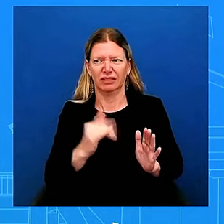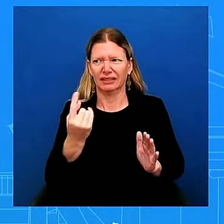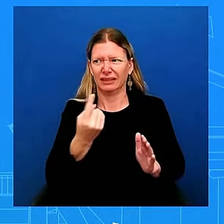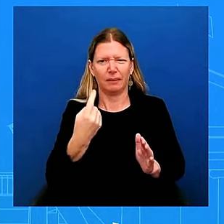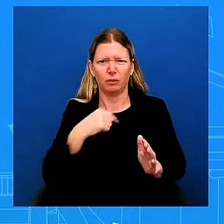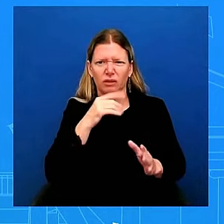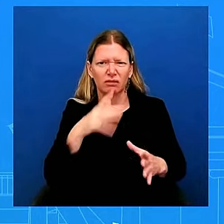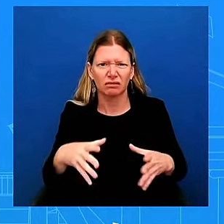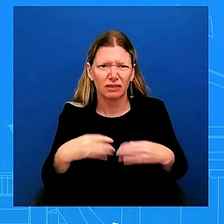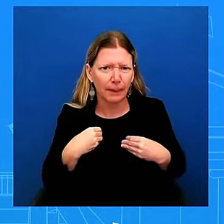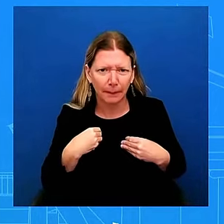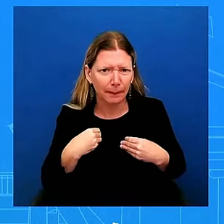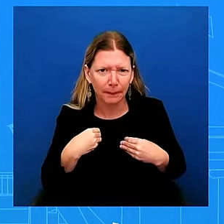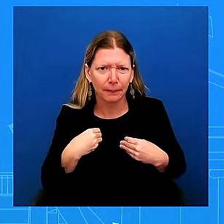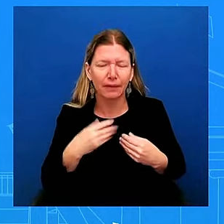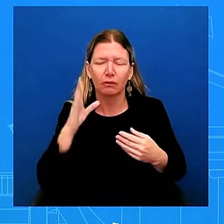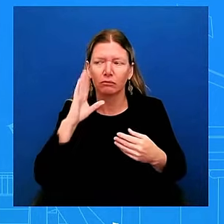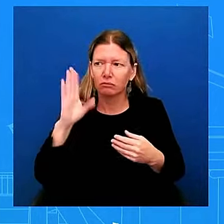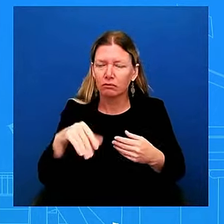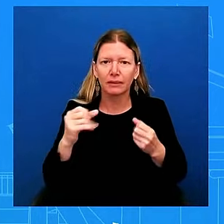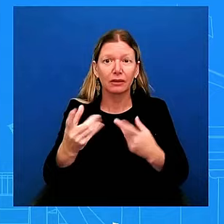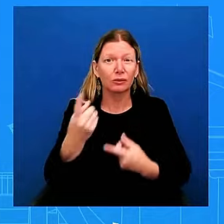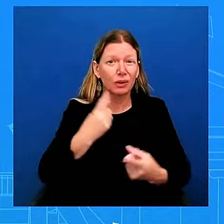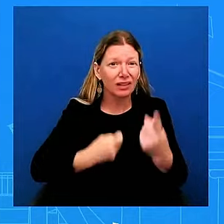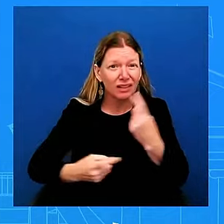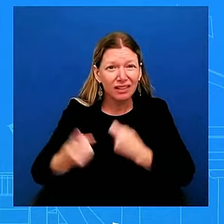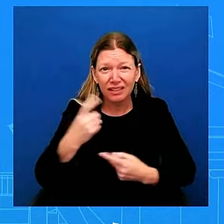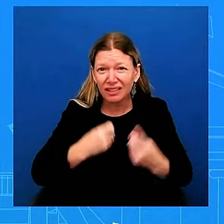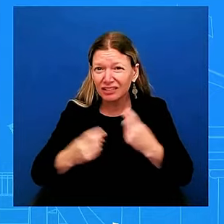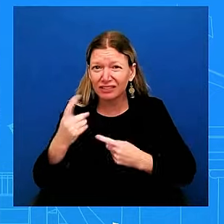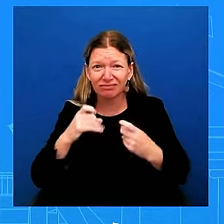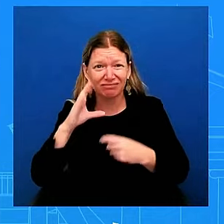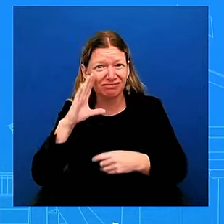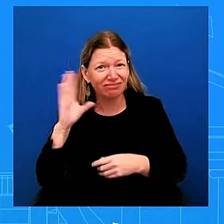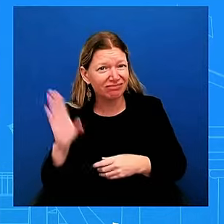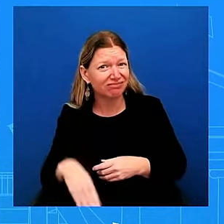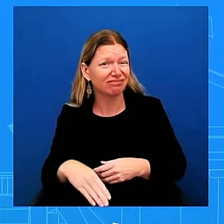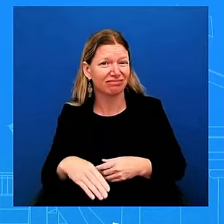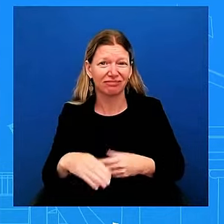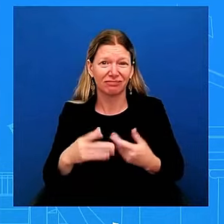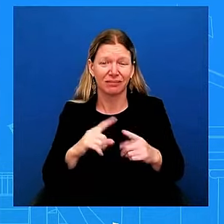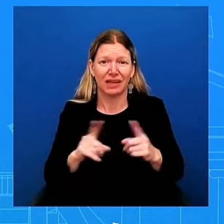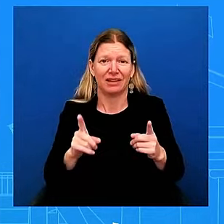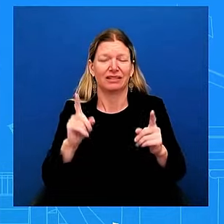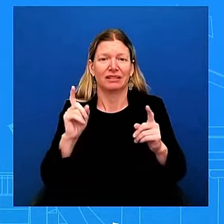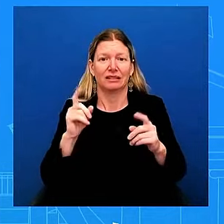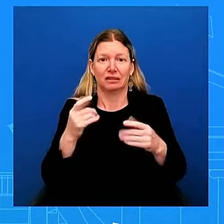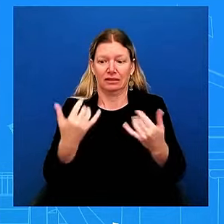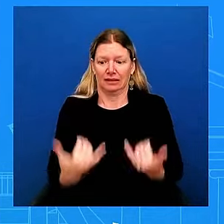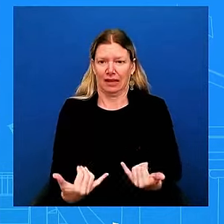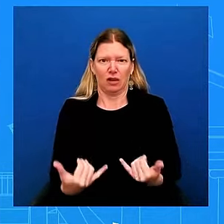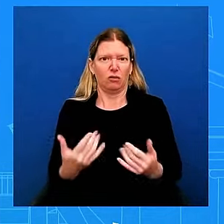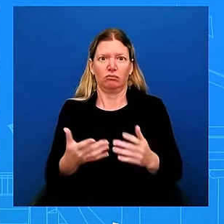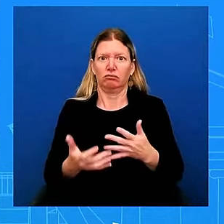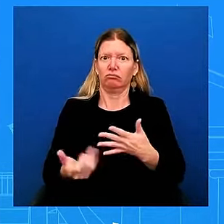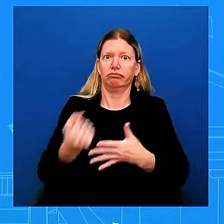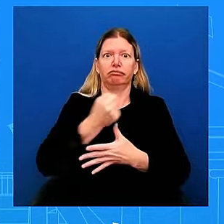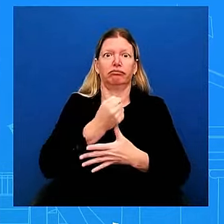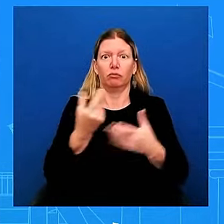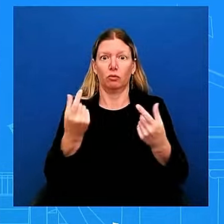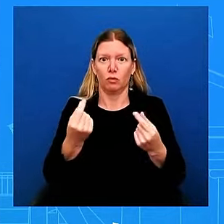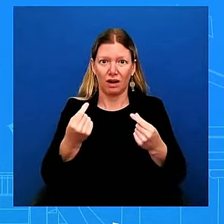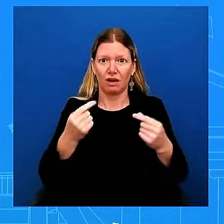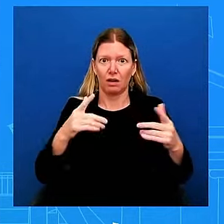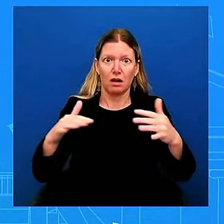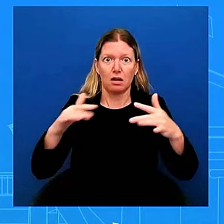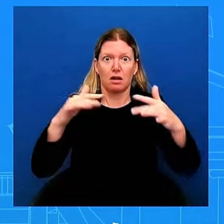lot of questions that are still out there, but we have to lower the temperature. But the president from the Oval Office said we have to look. Yeah, the president from the Oval Office said we have to lower